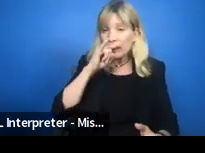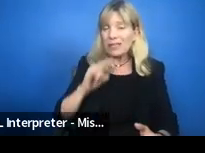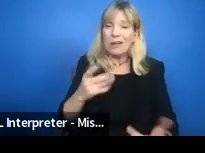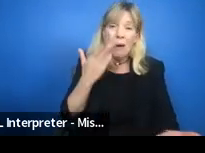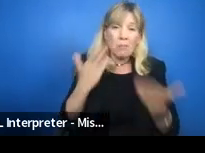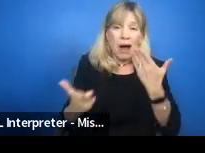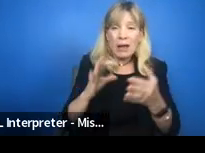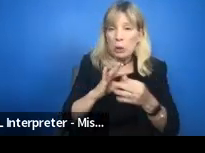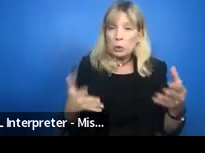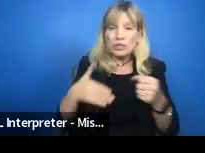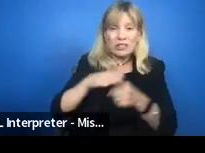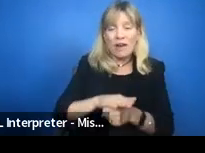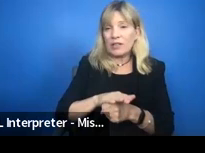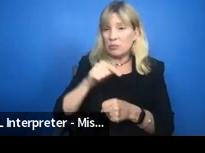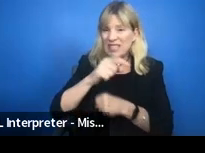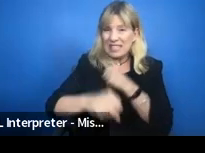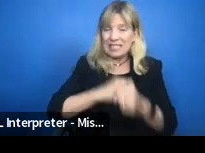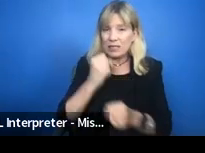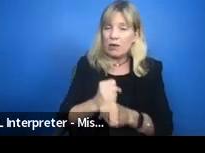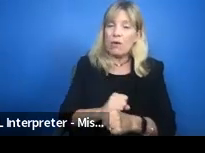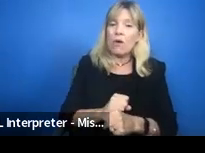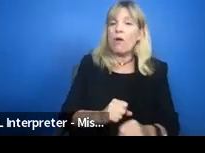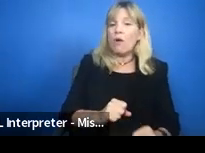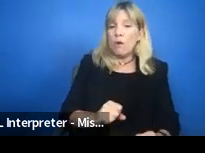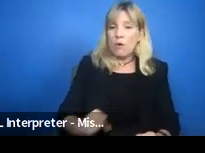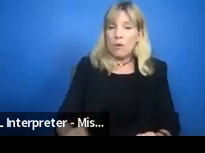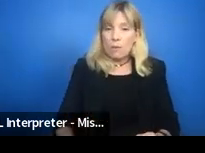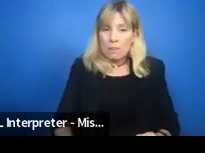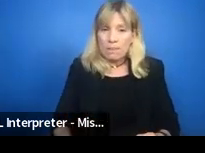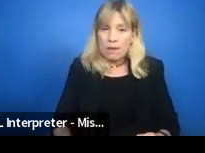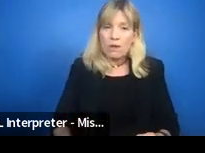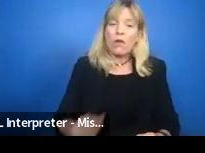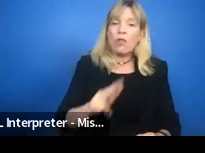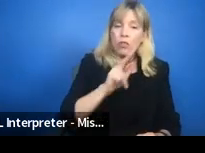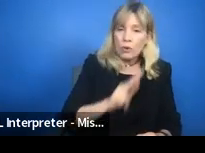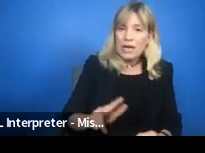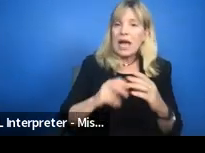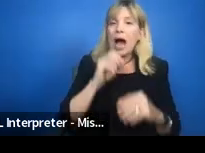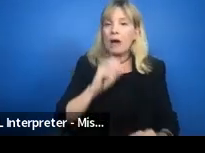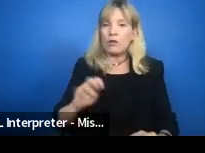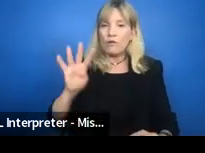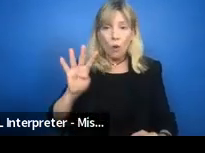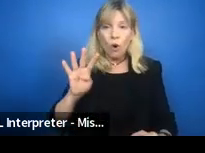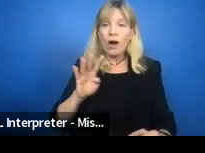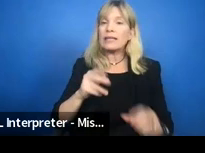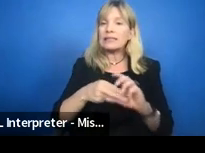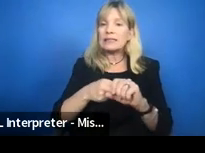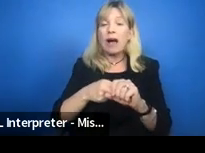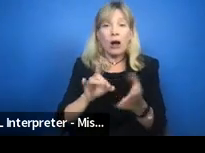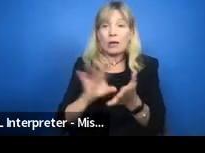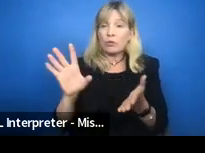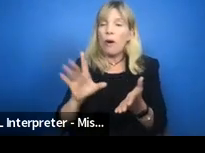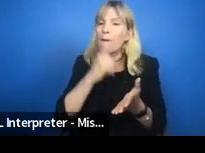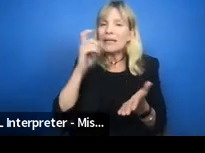the next year, with 3 in 4 of them being disenrolled for those procedural paperwork problems,